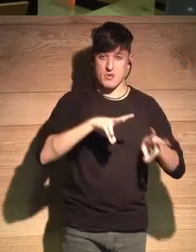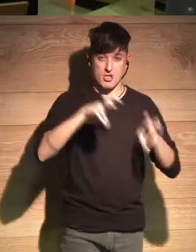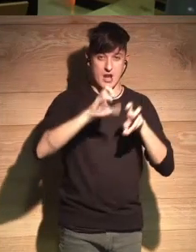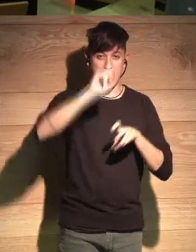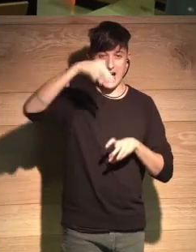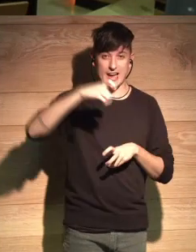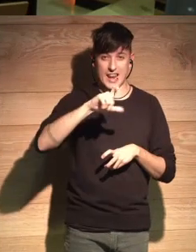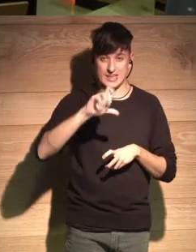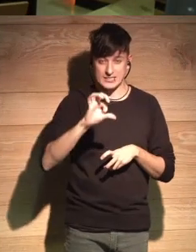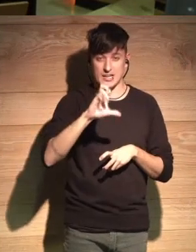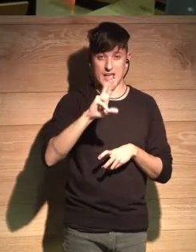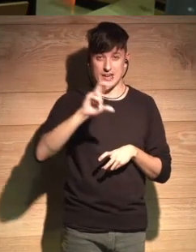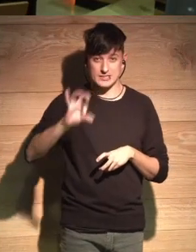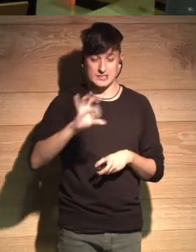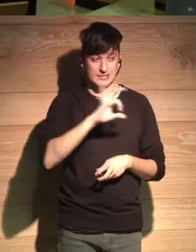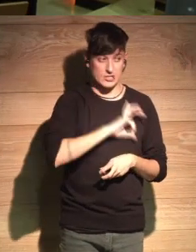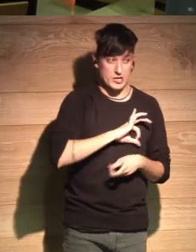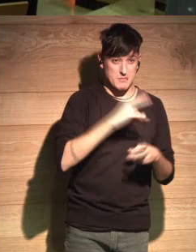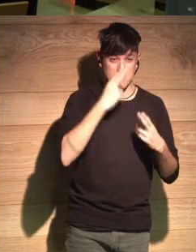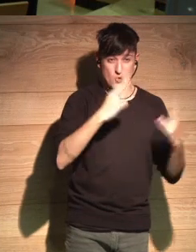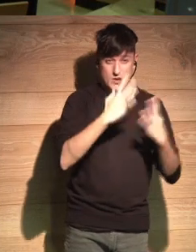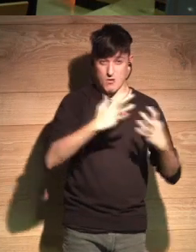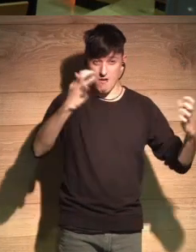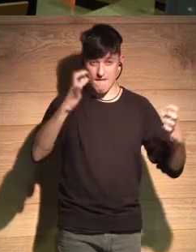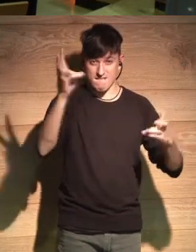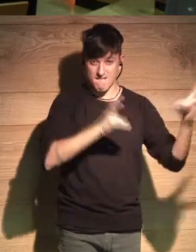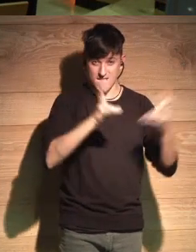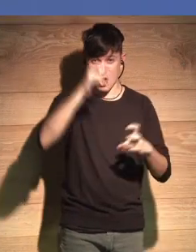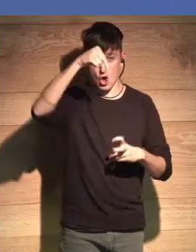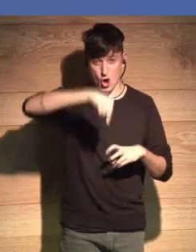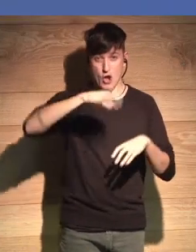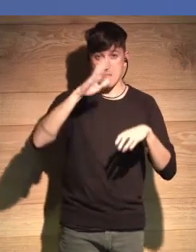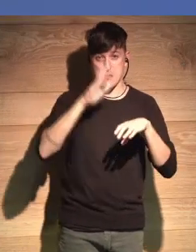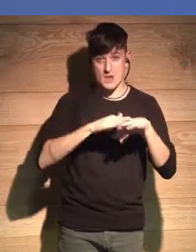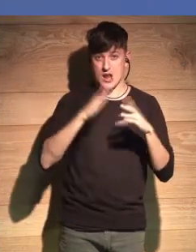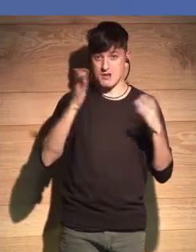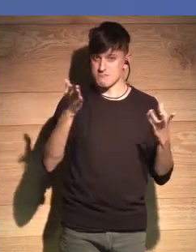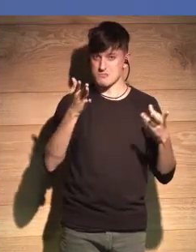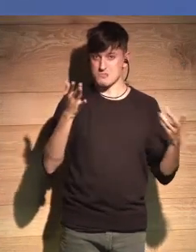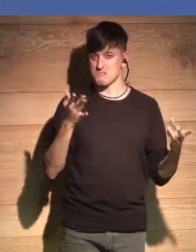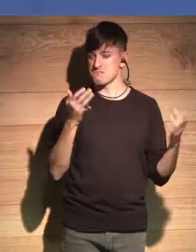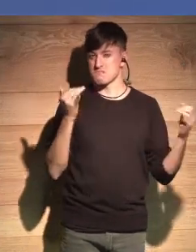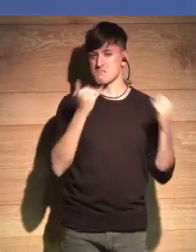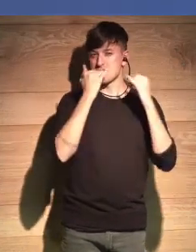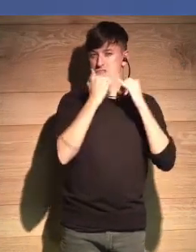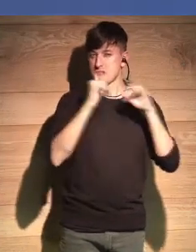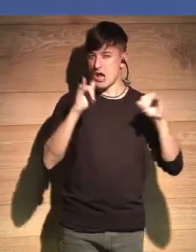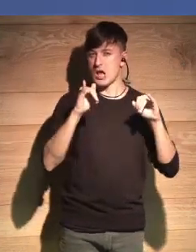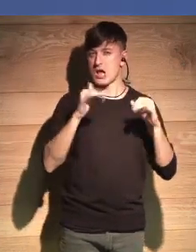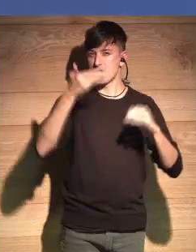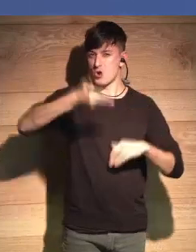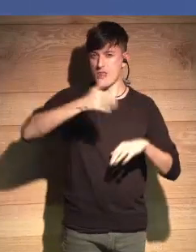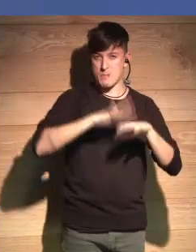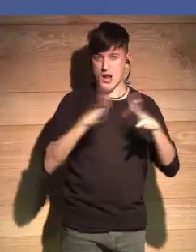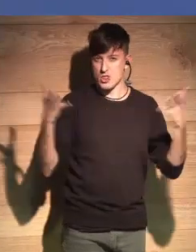Ángeles Heras, ladies and gentlemen, dear friends, thank you for coming